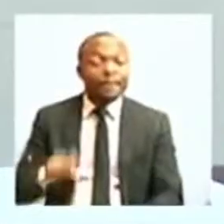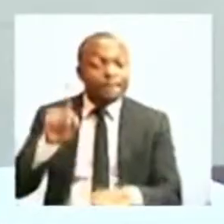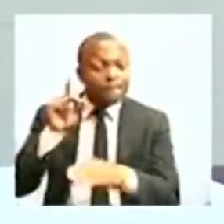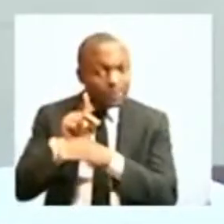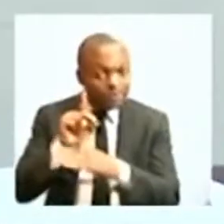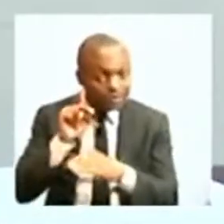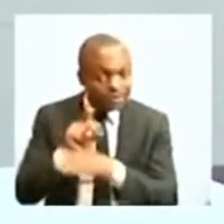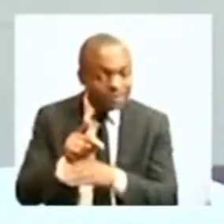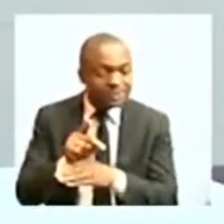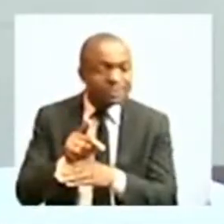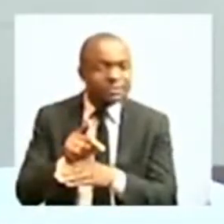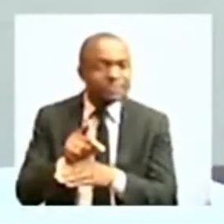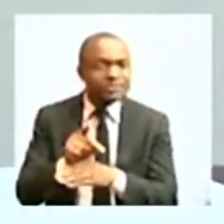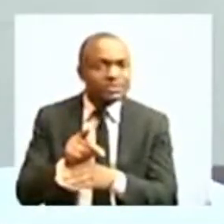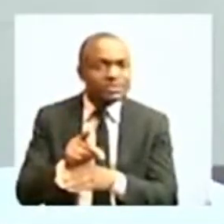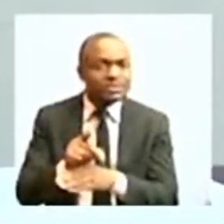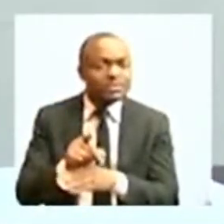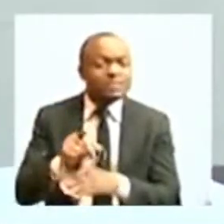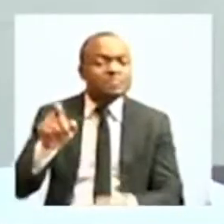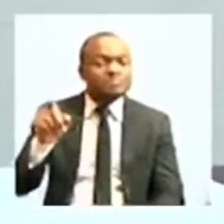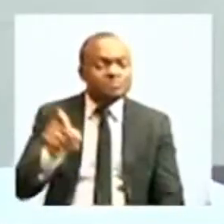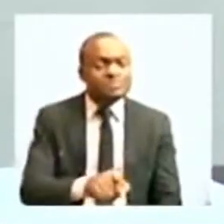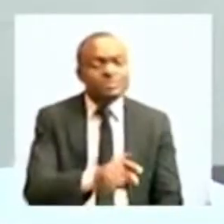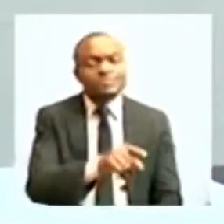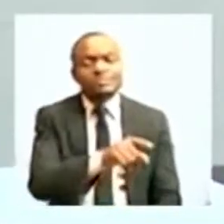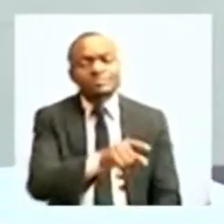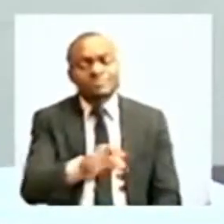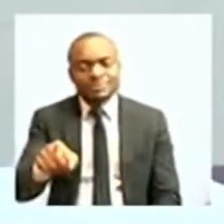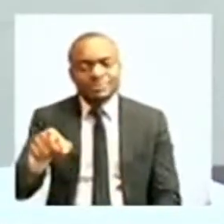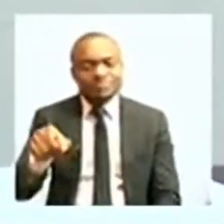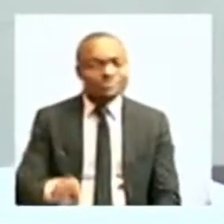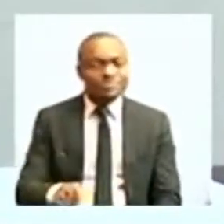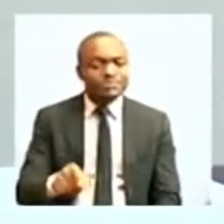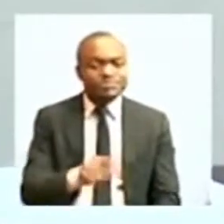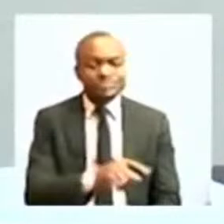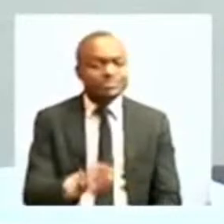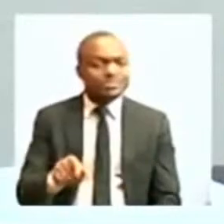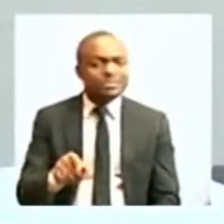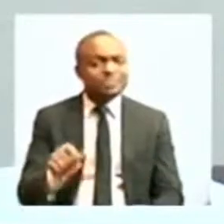Projects are cracking and crumbling before handover